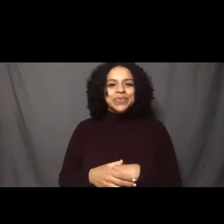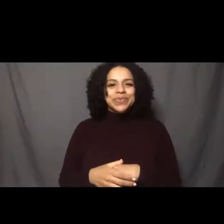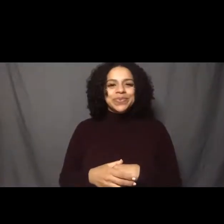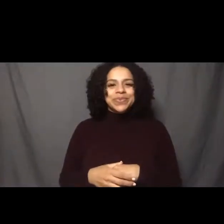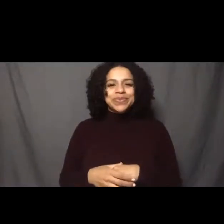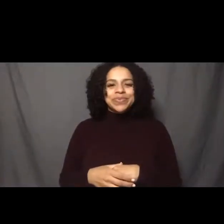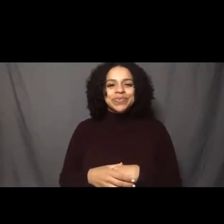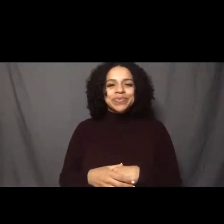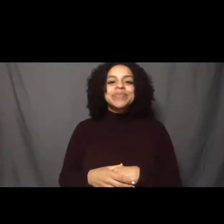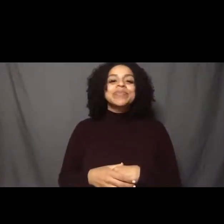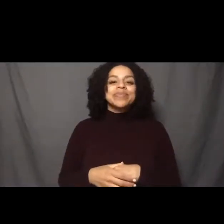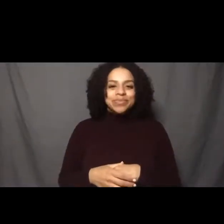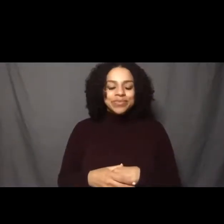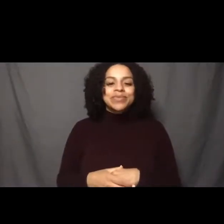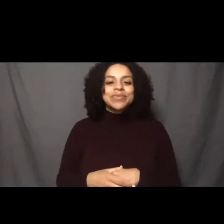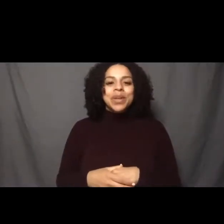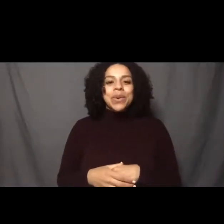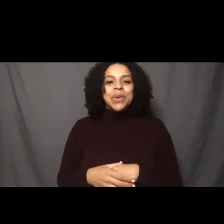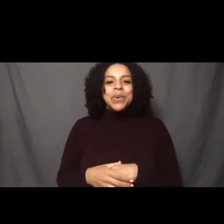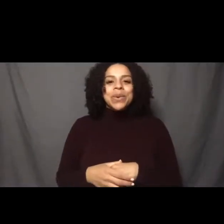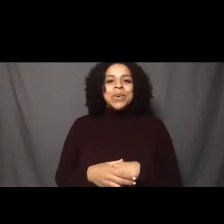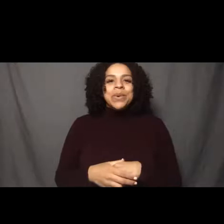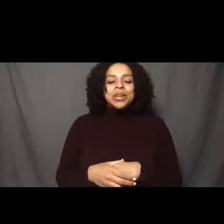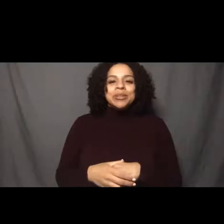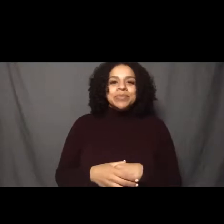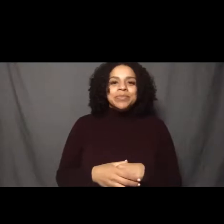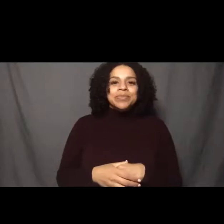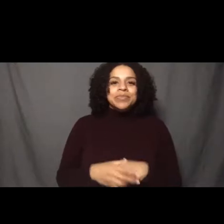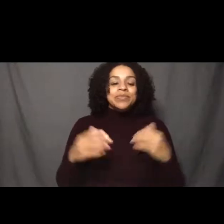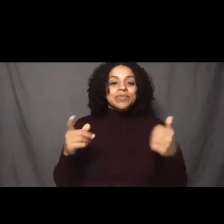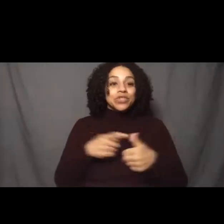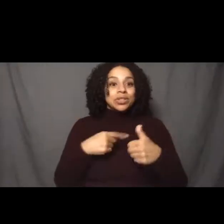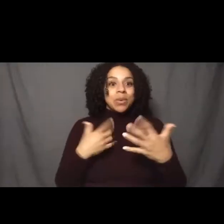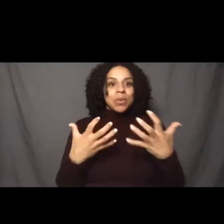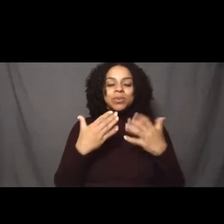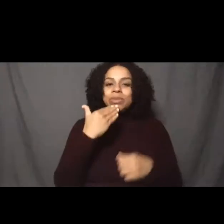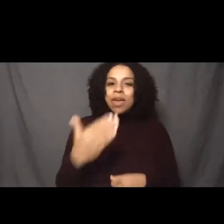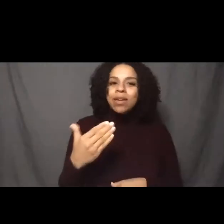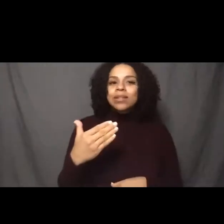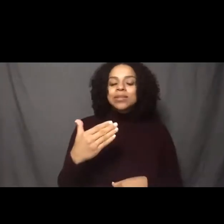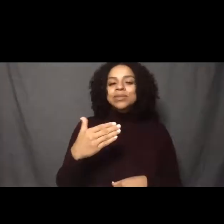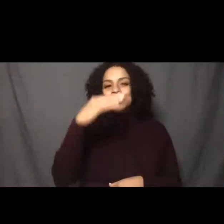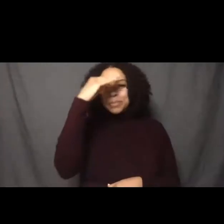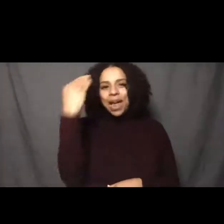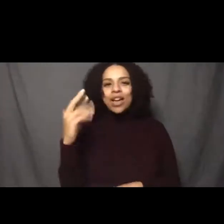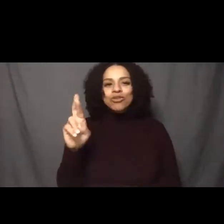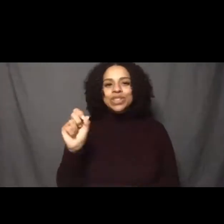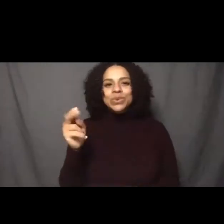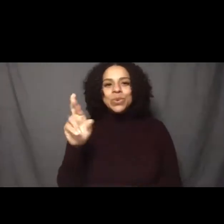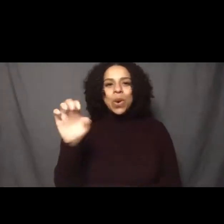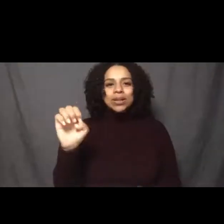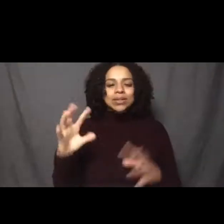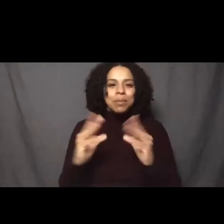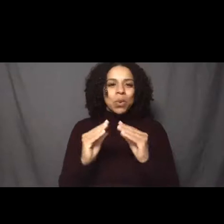And so to close our program today, I'd first like to thank our Black Research Symposium Planning Committee, Eric Bratton,